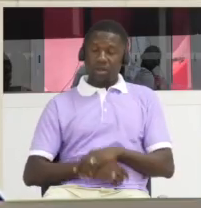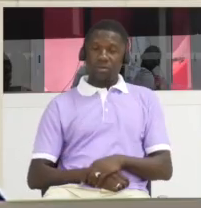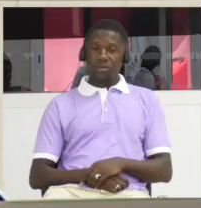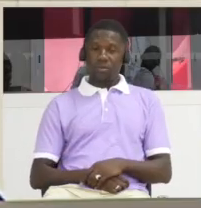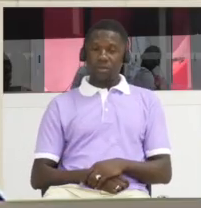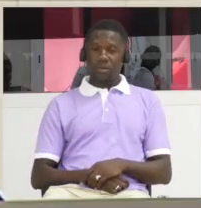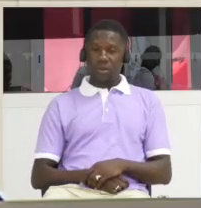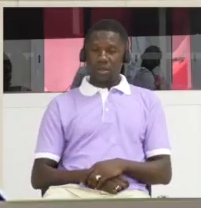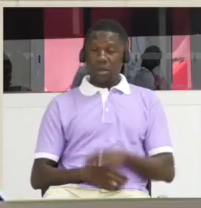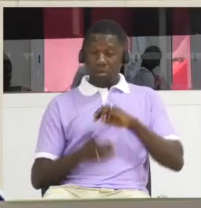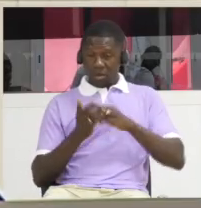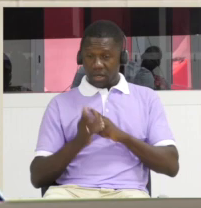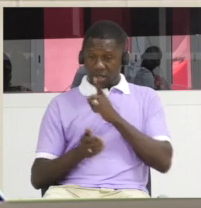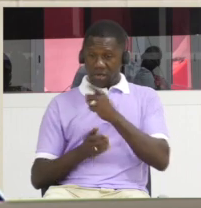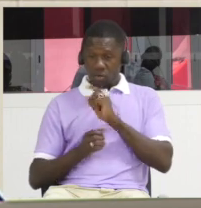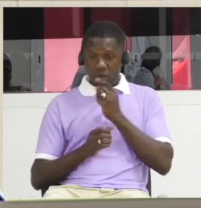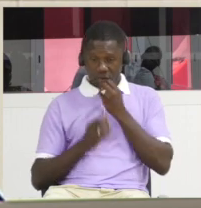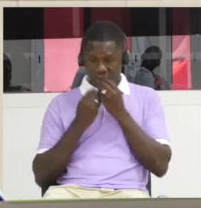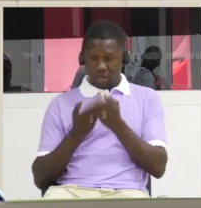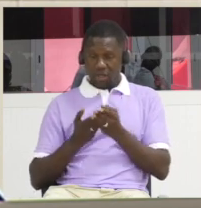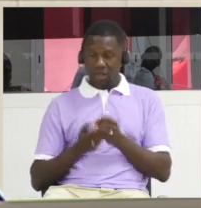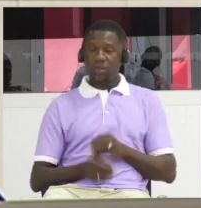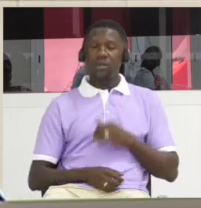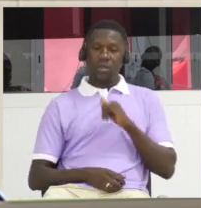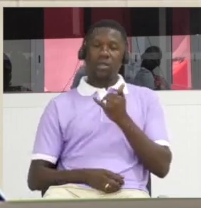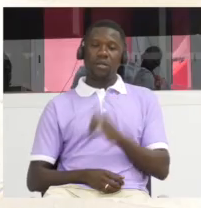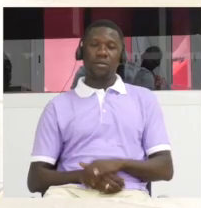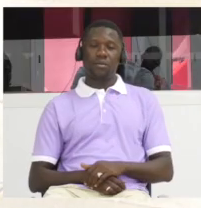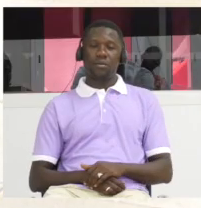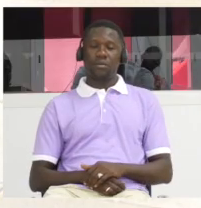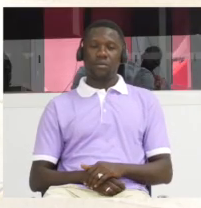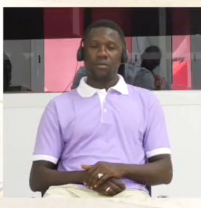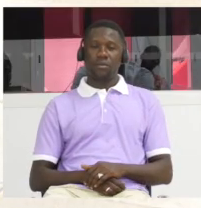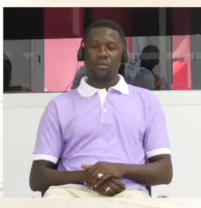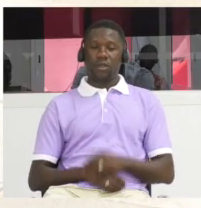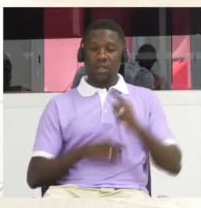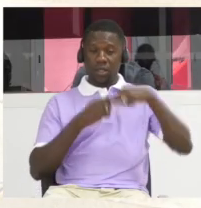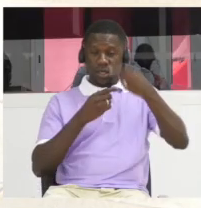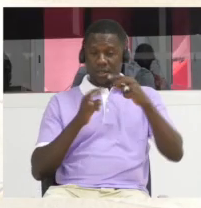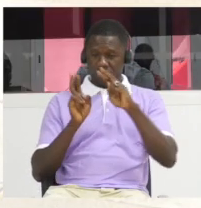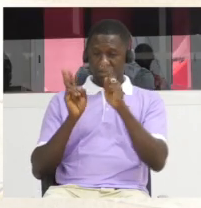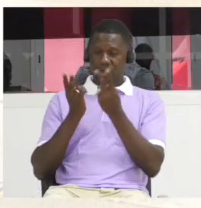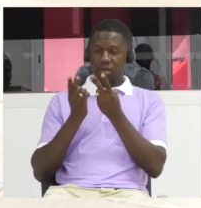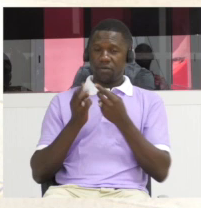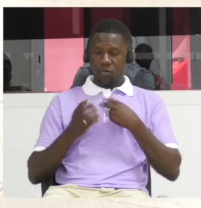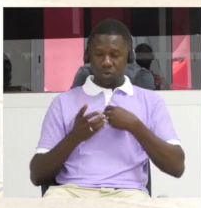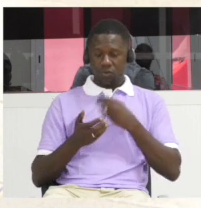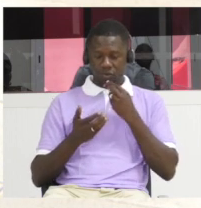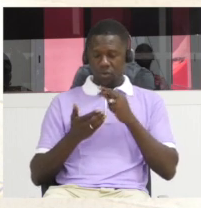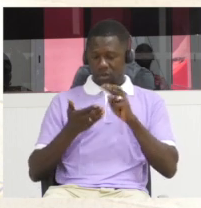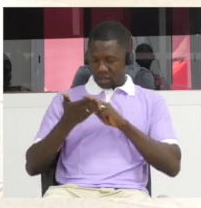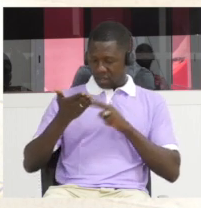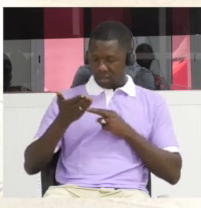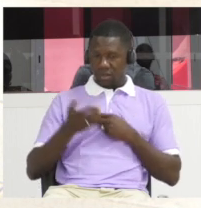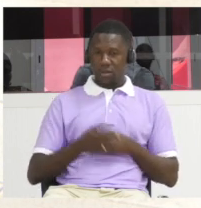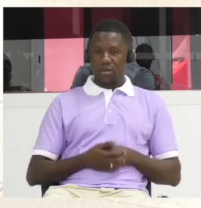That covers what you said. Yes. And the next paragraph I would also like to read says, "The